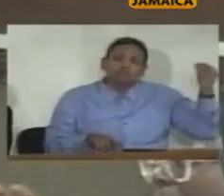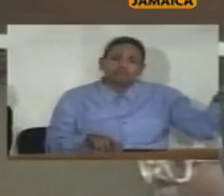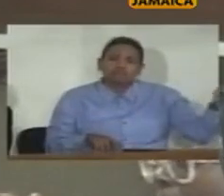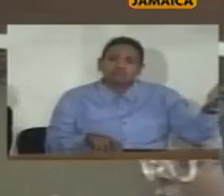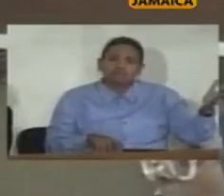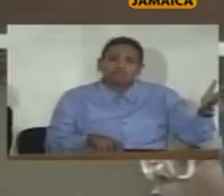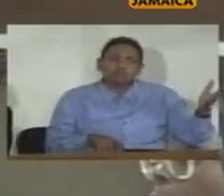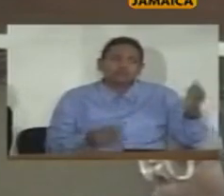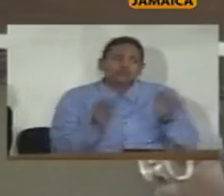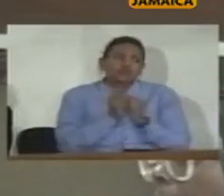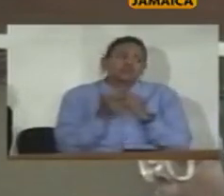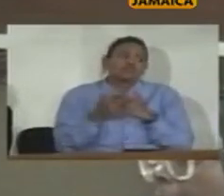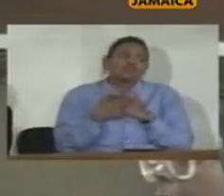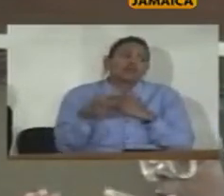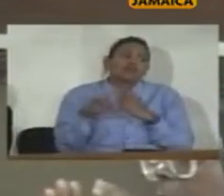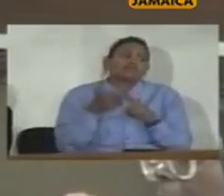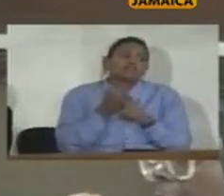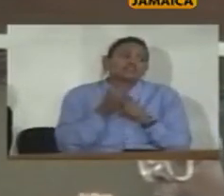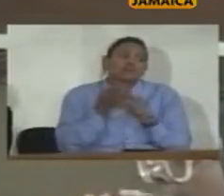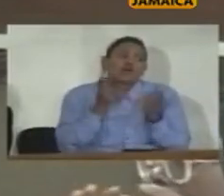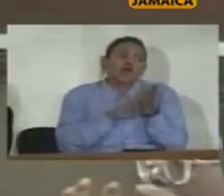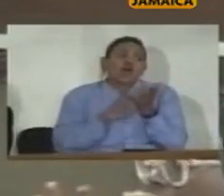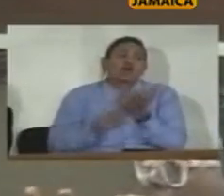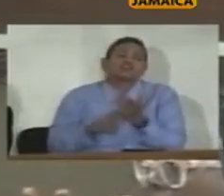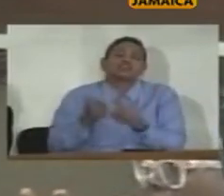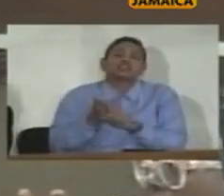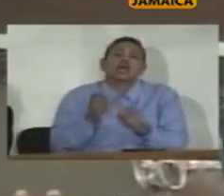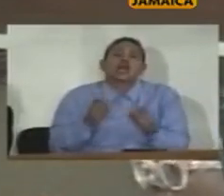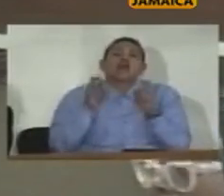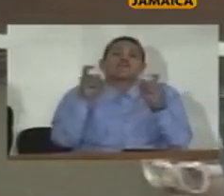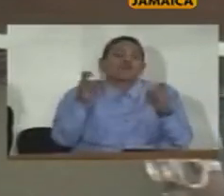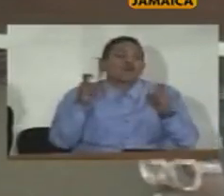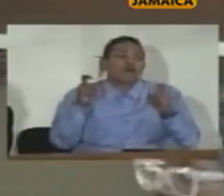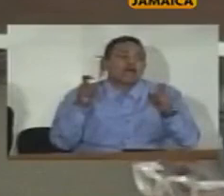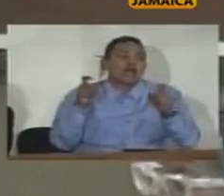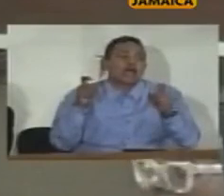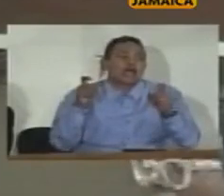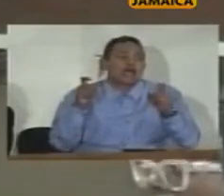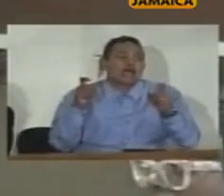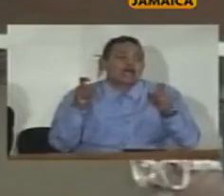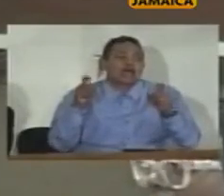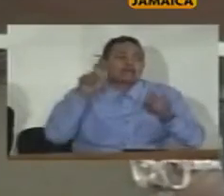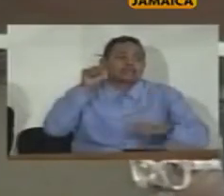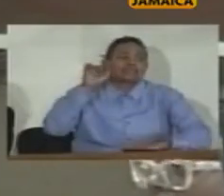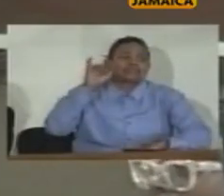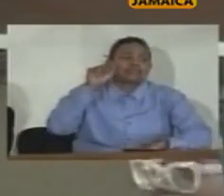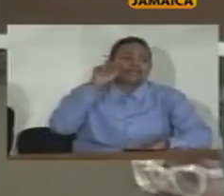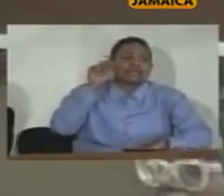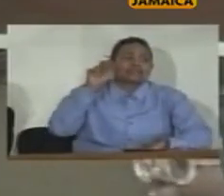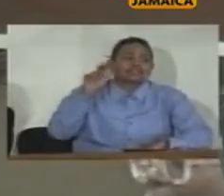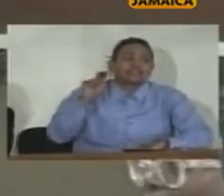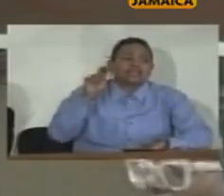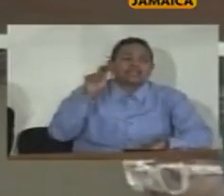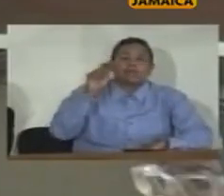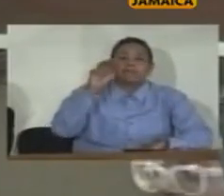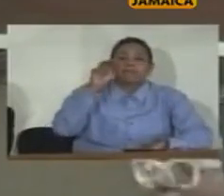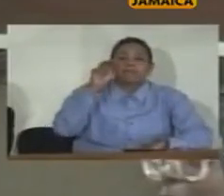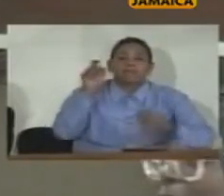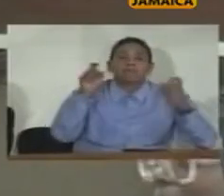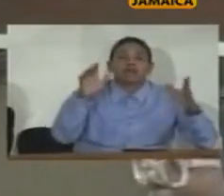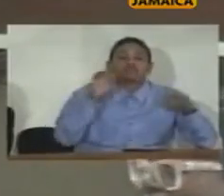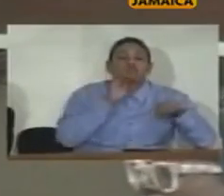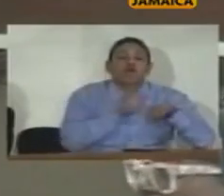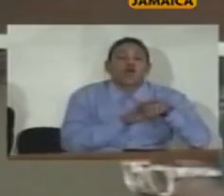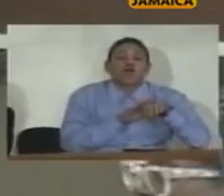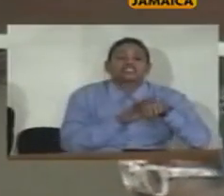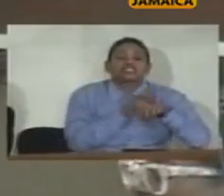with reference to a contract of award to Kaizen Management Consultants that they